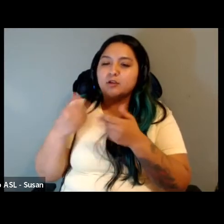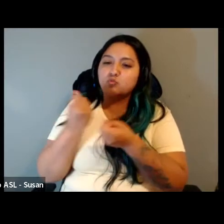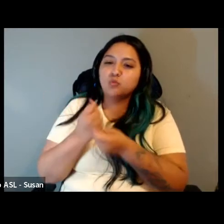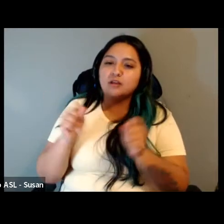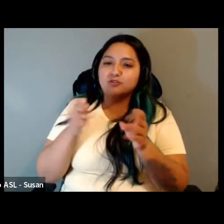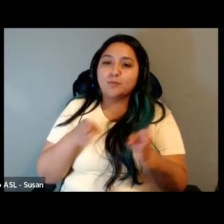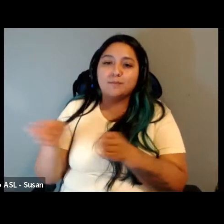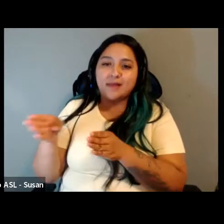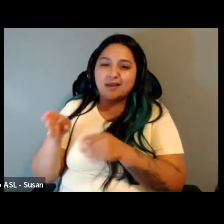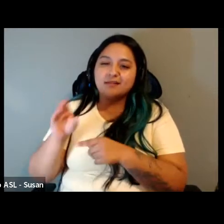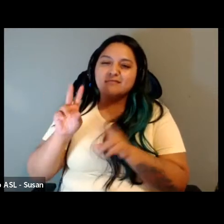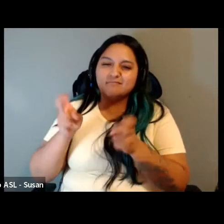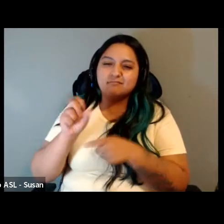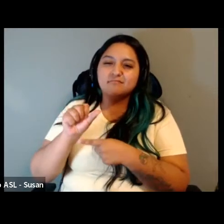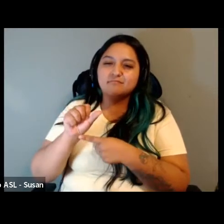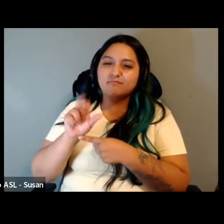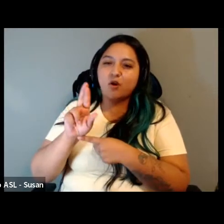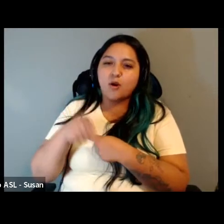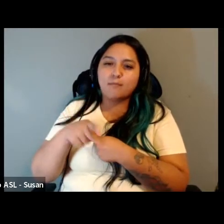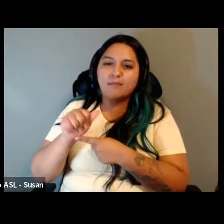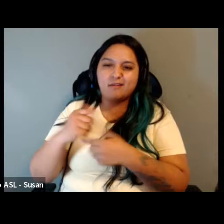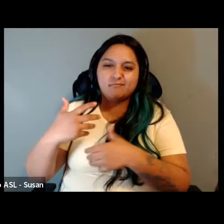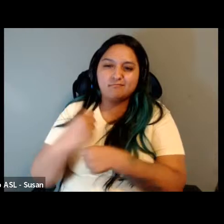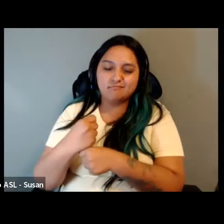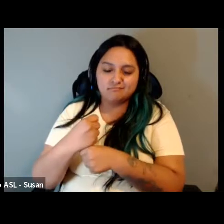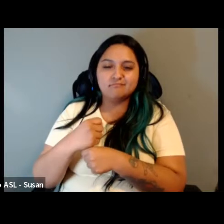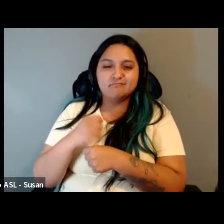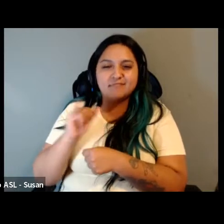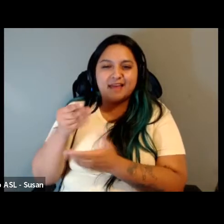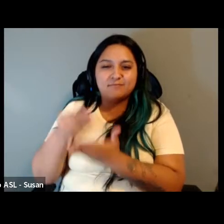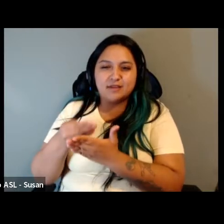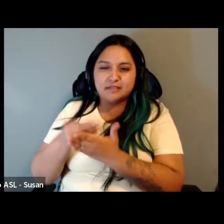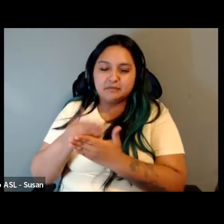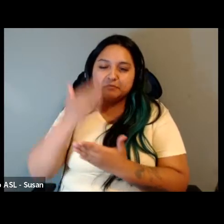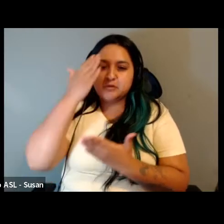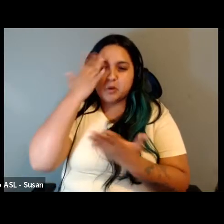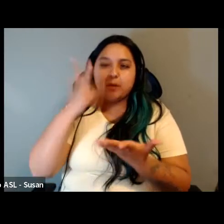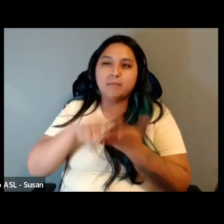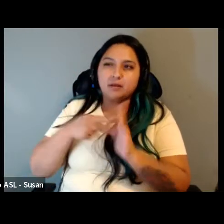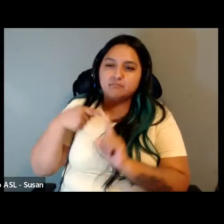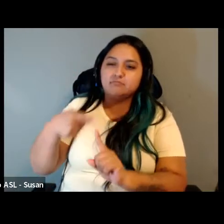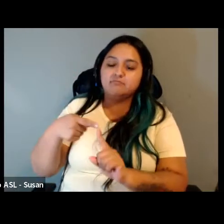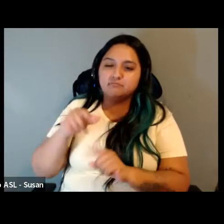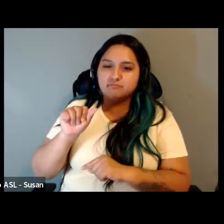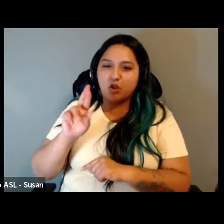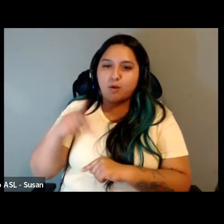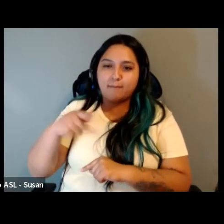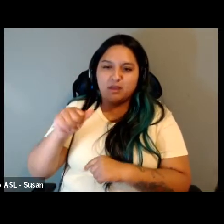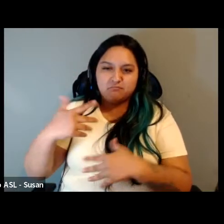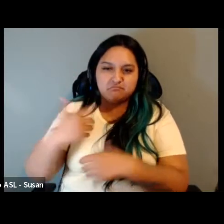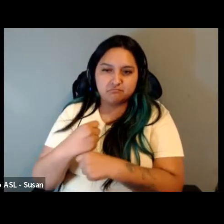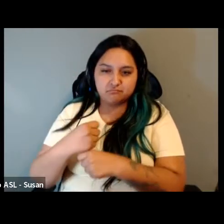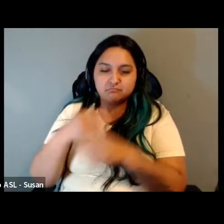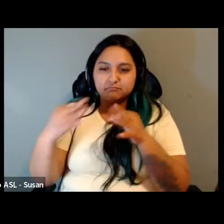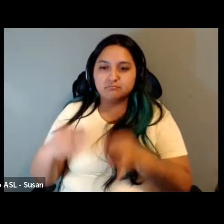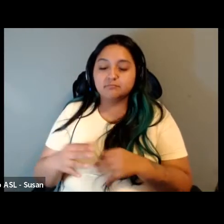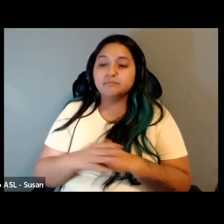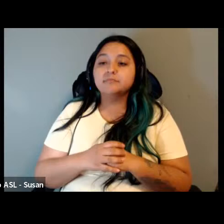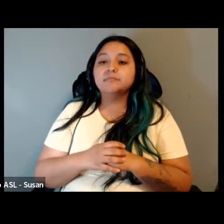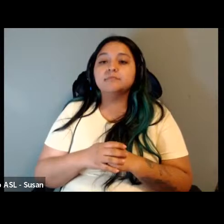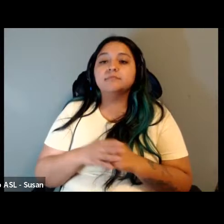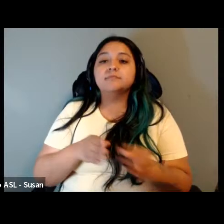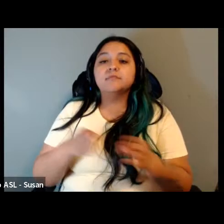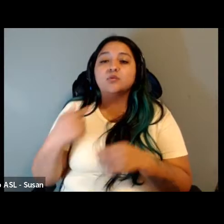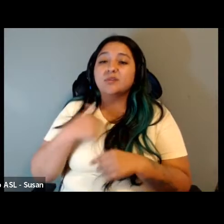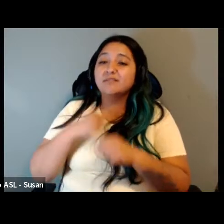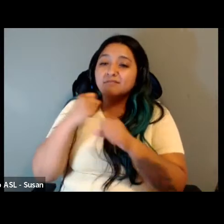dollars. We call that ARPA for short, so you'll know what we're talking about. We fought for supporting local programs